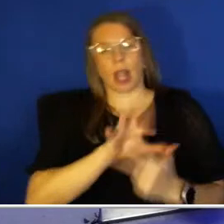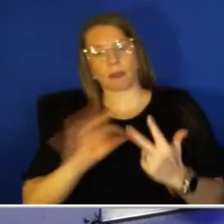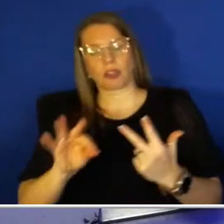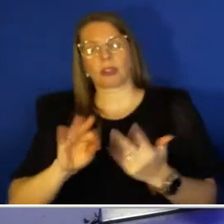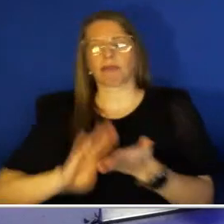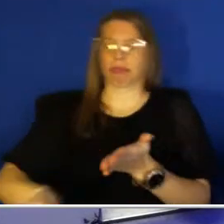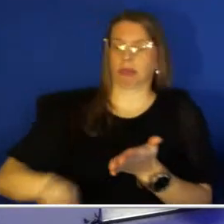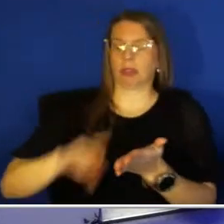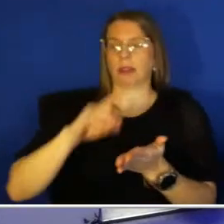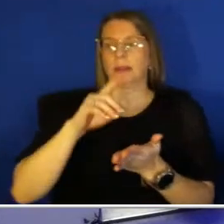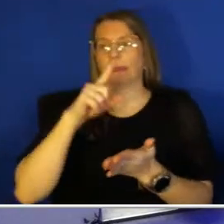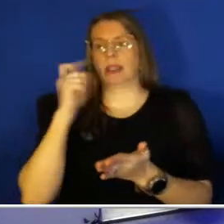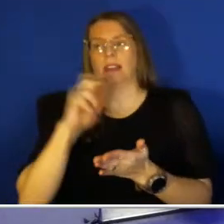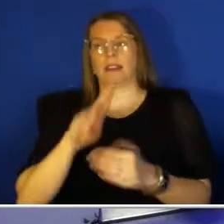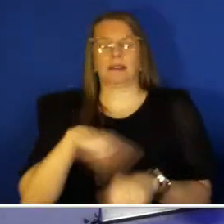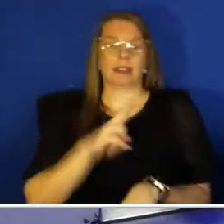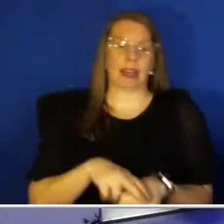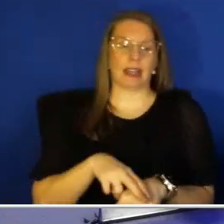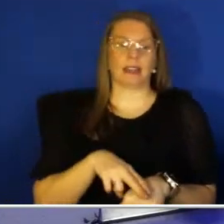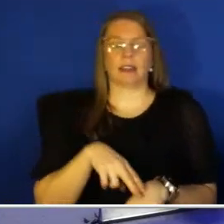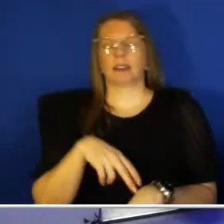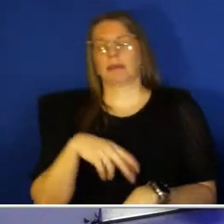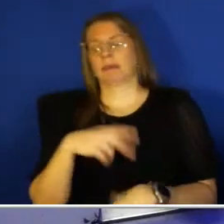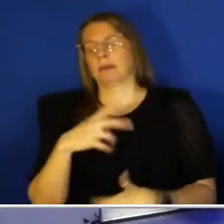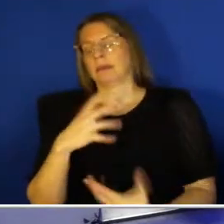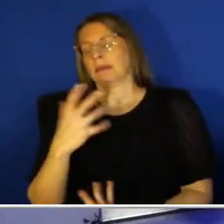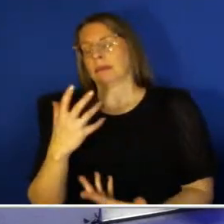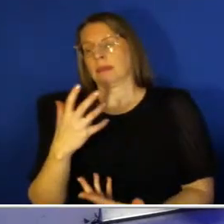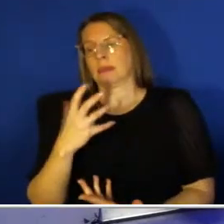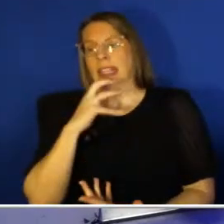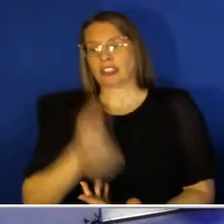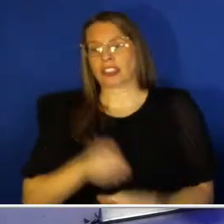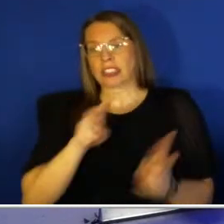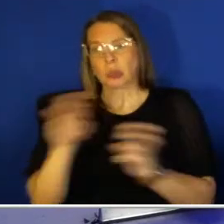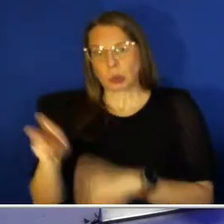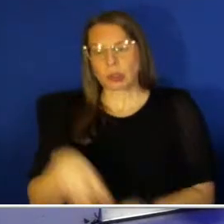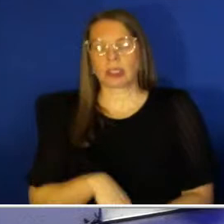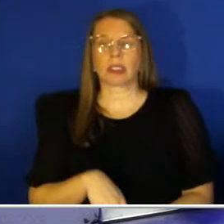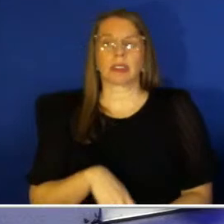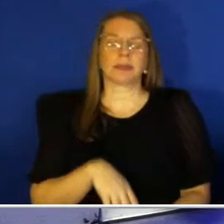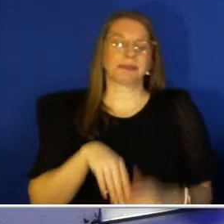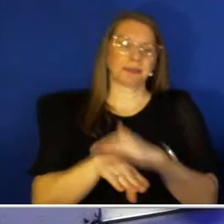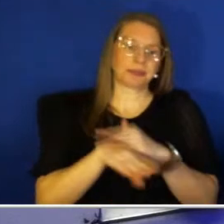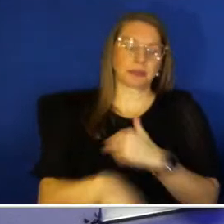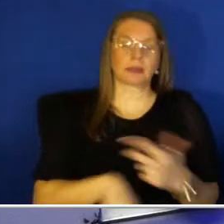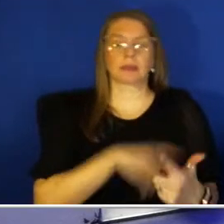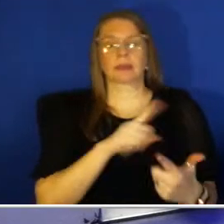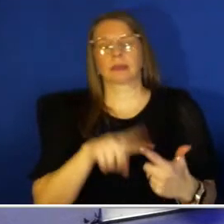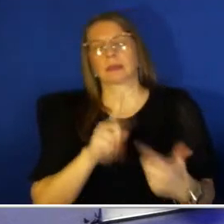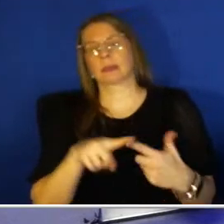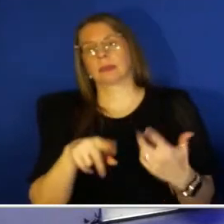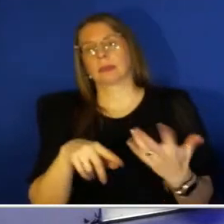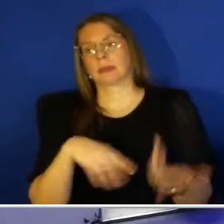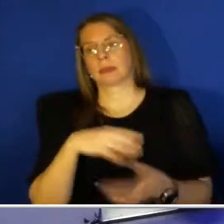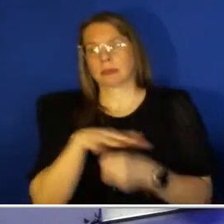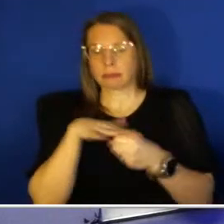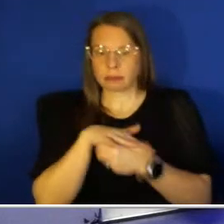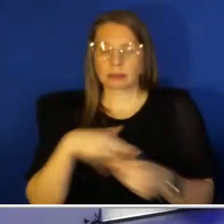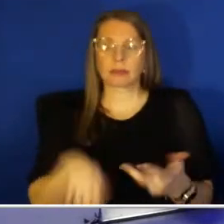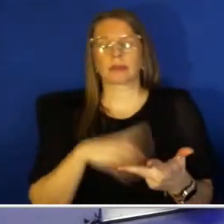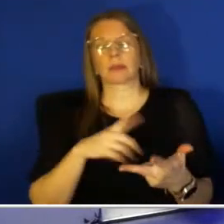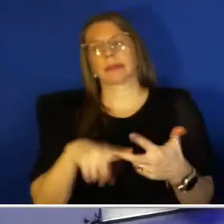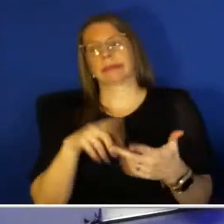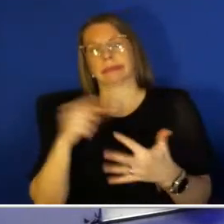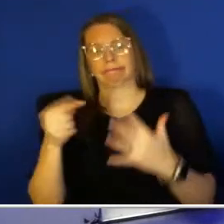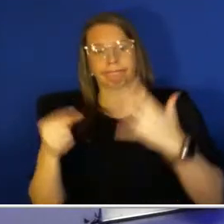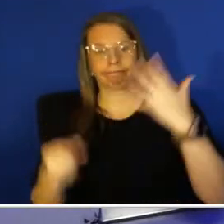aging issues, access, transportation, less technology skills, advocacy. The list goes on and on. Is age a